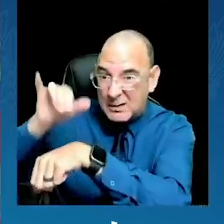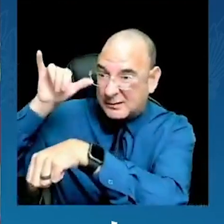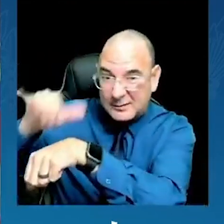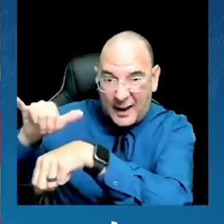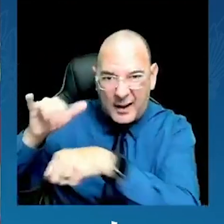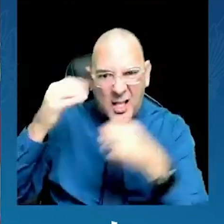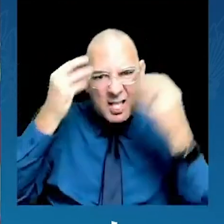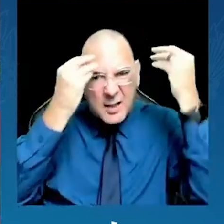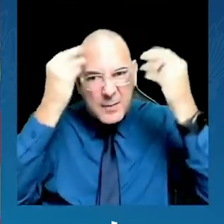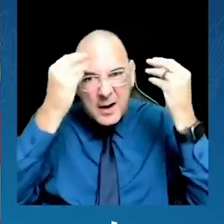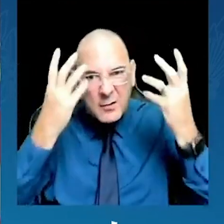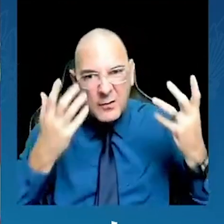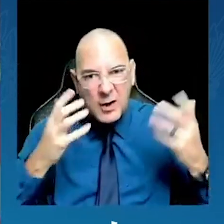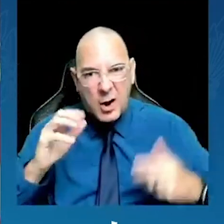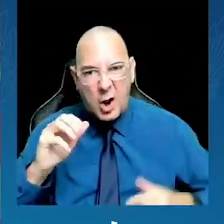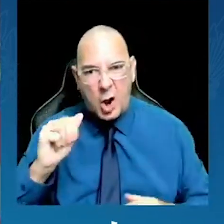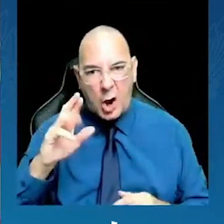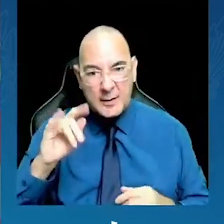yes.